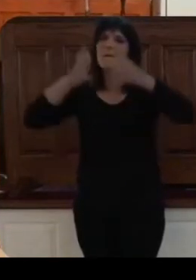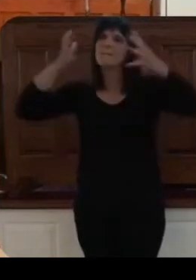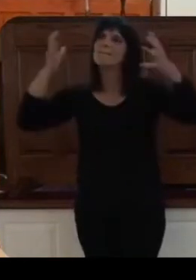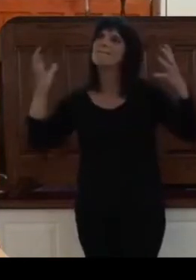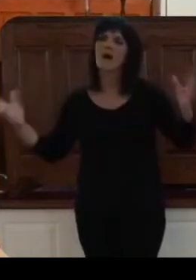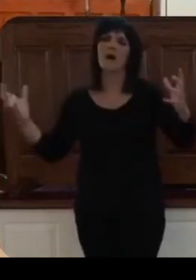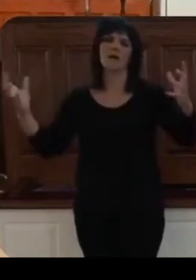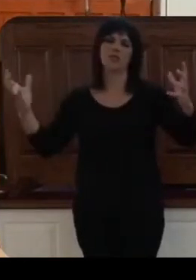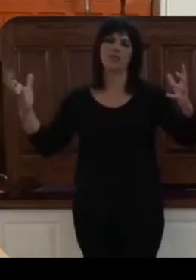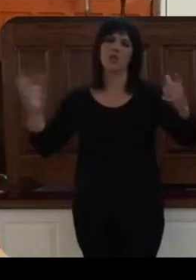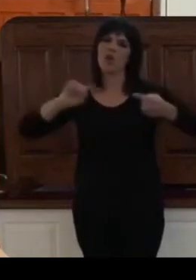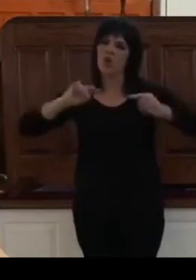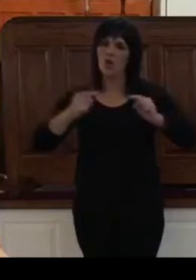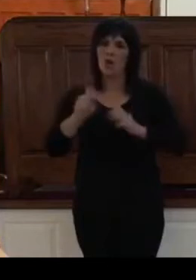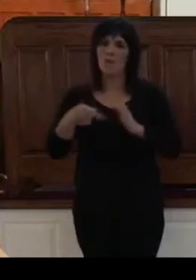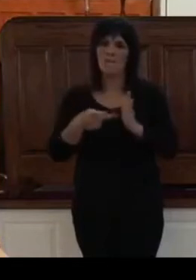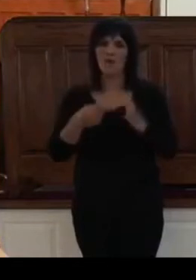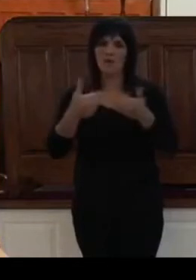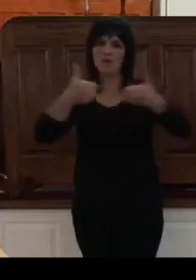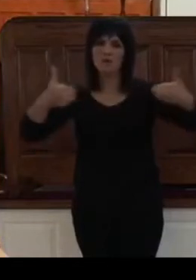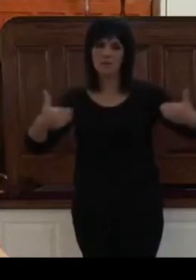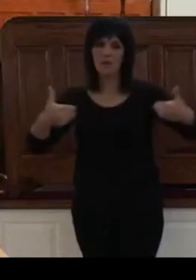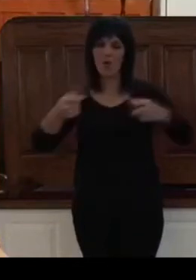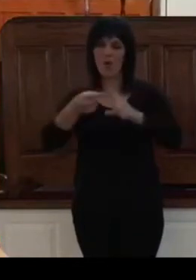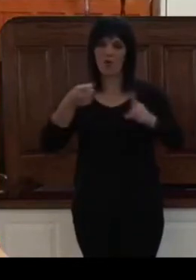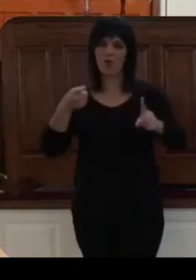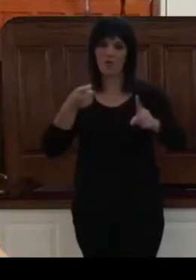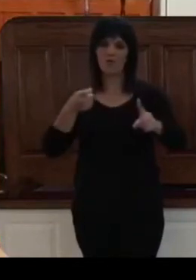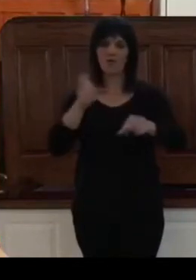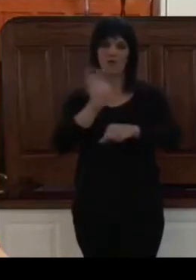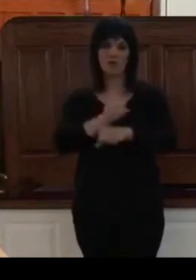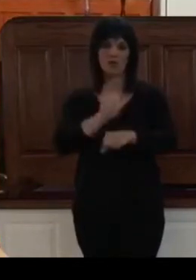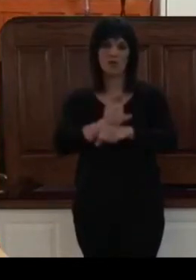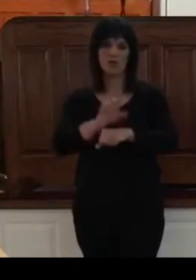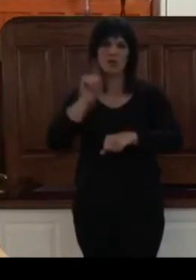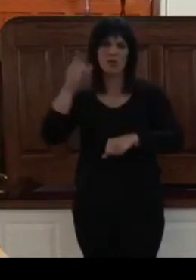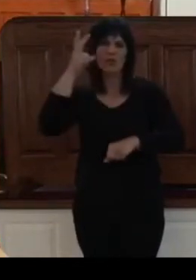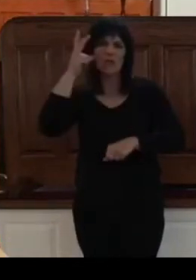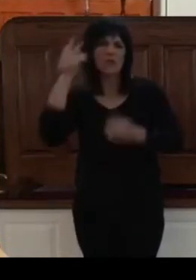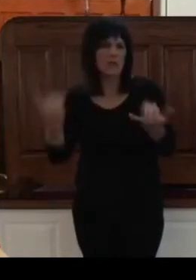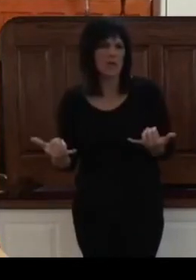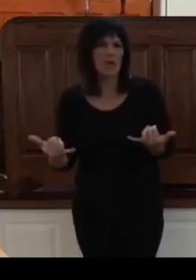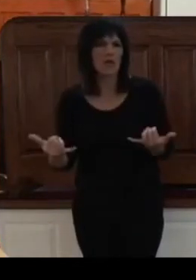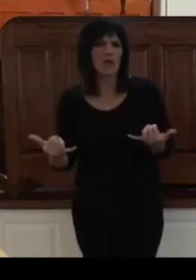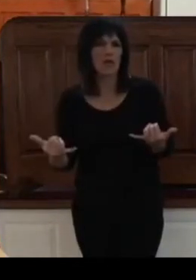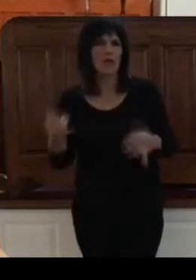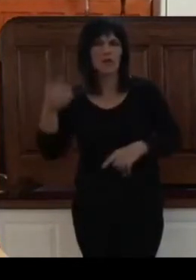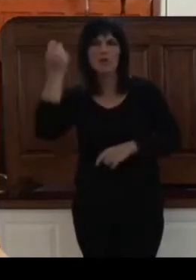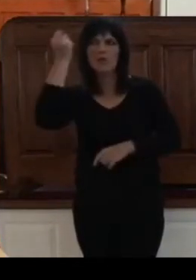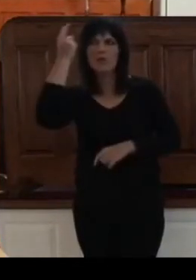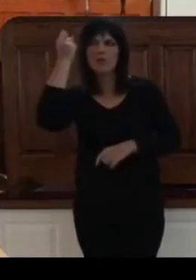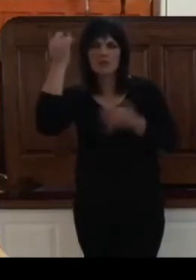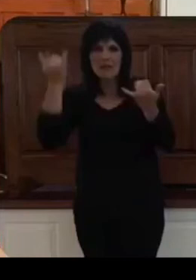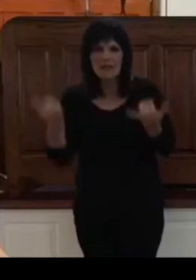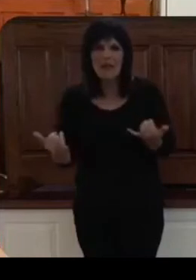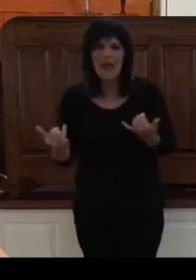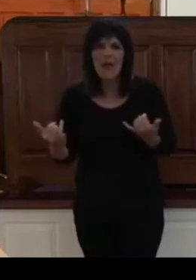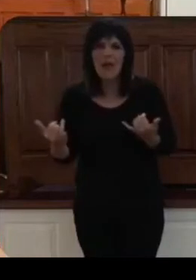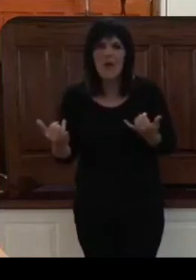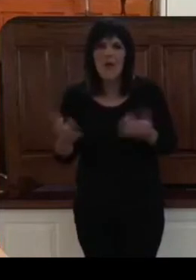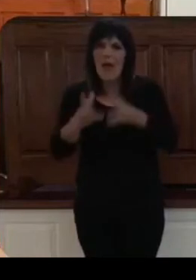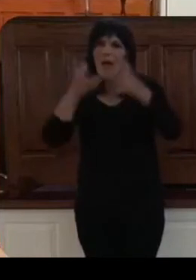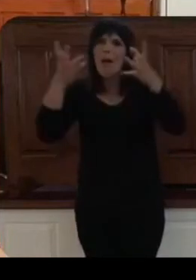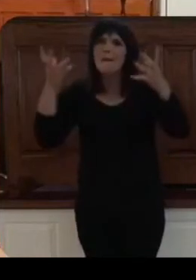to be kept apart from the church. Can you hear it now? Can you hear how much pain he's in? It